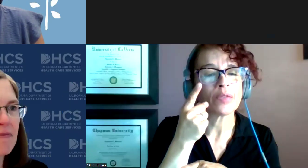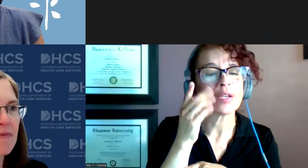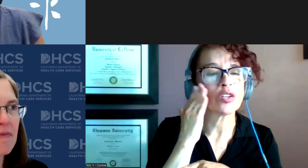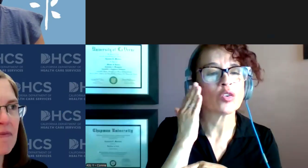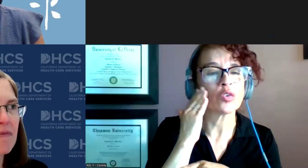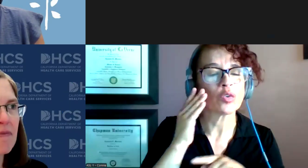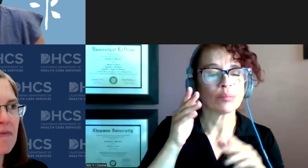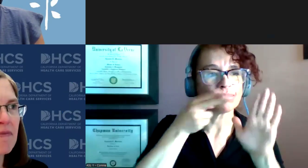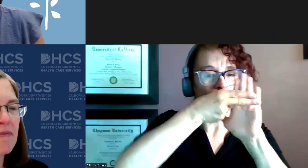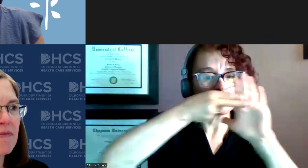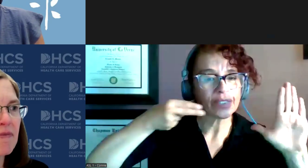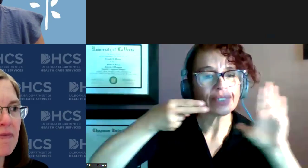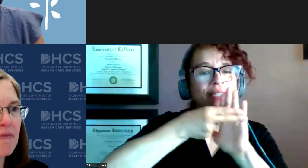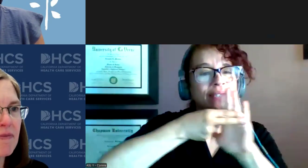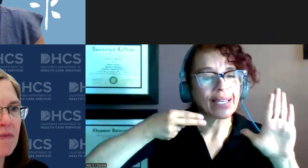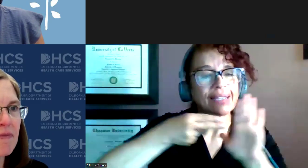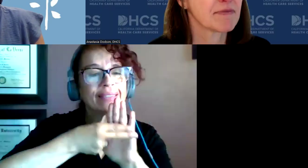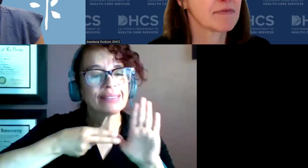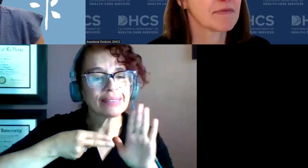thank you and highlight like the